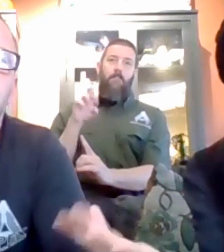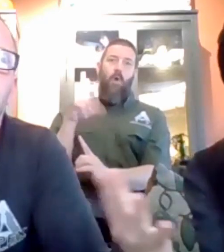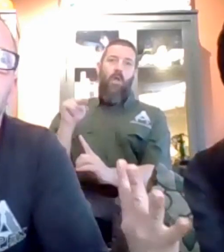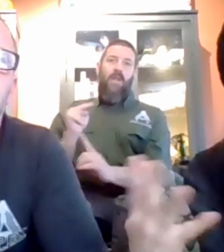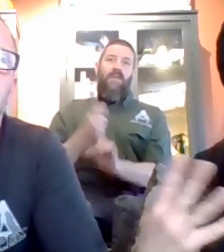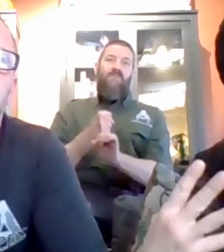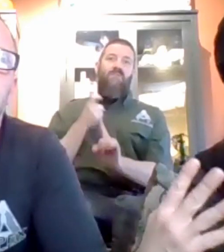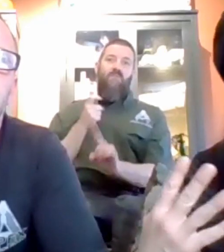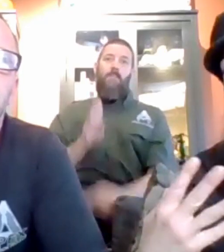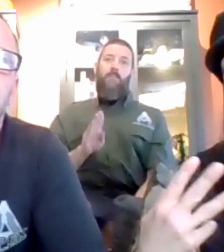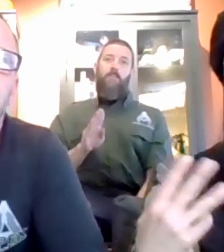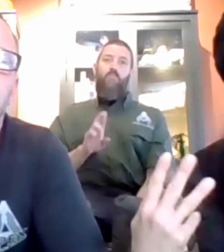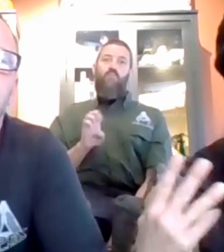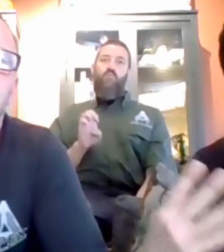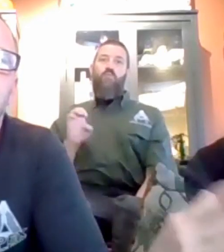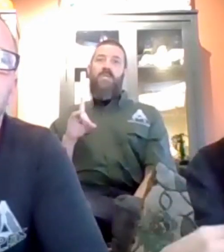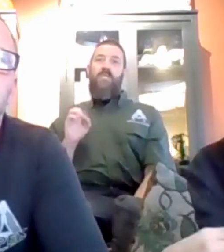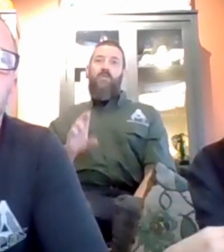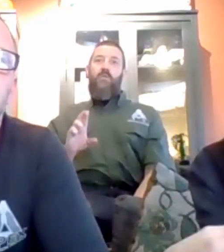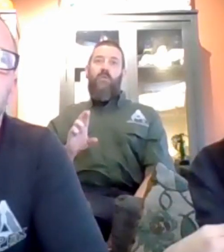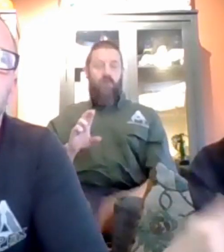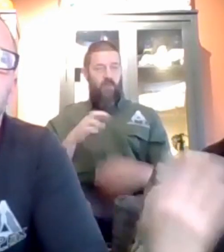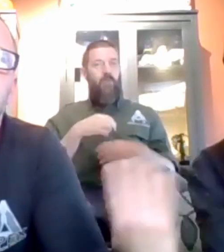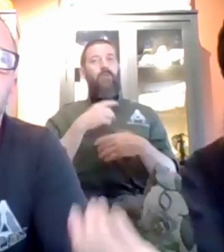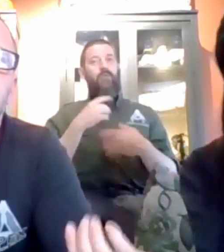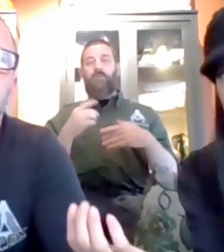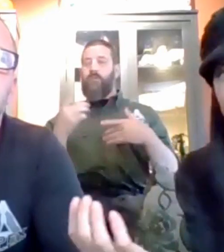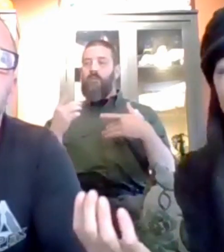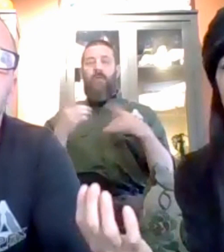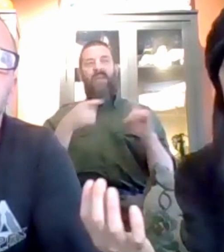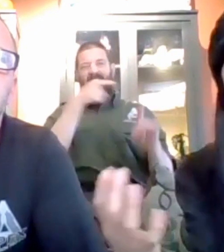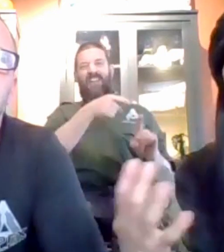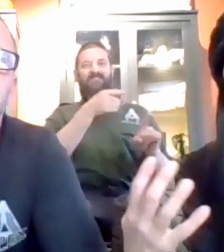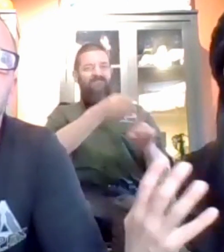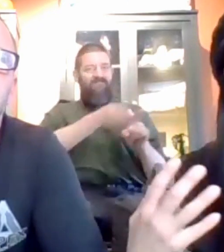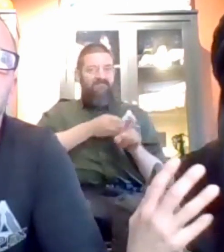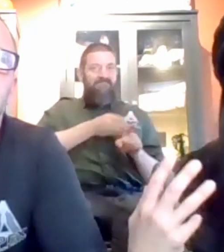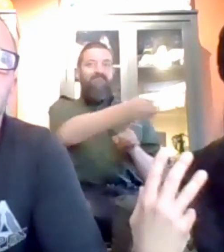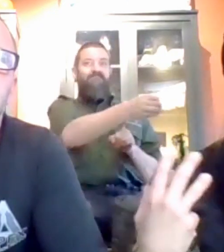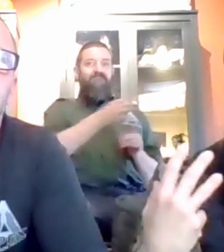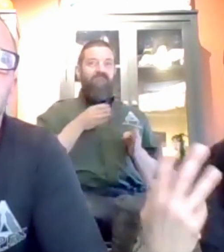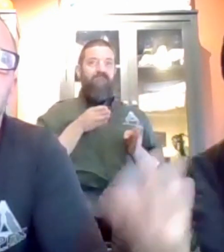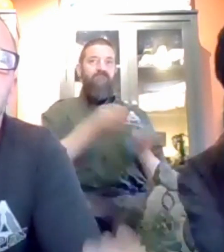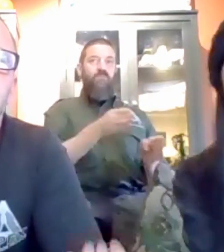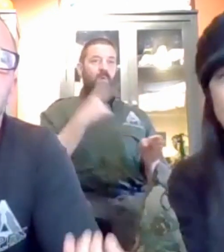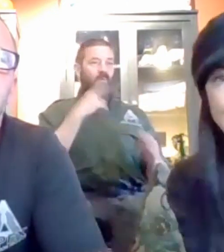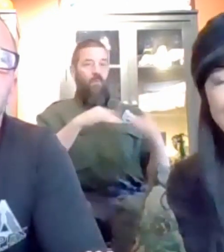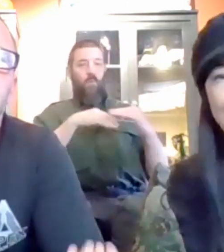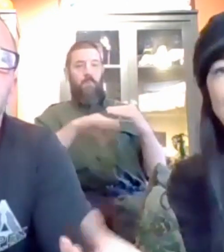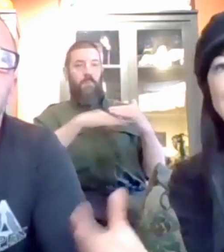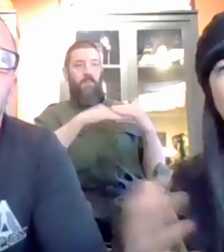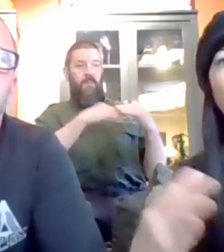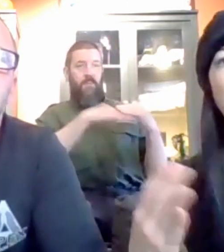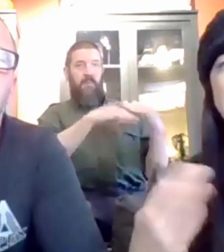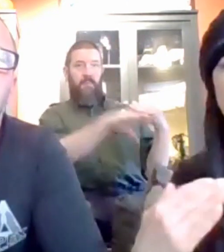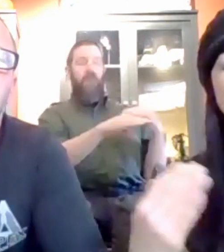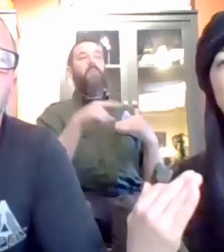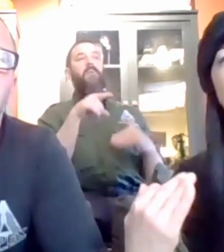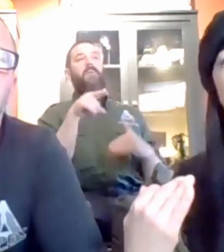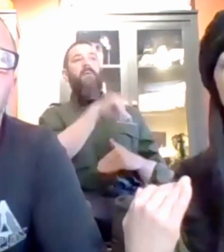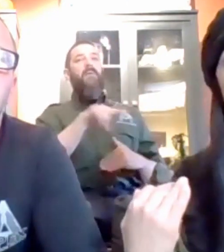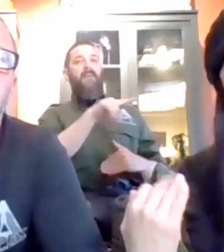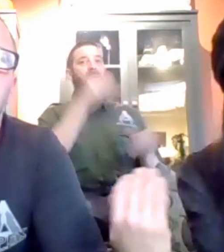We know his history from his former owner that has a certain way of breeding that they were able to